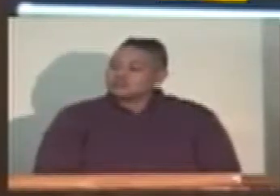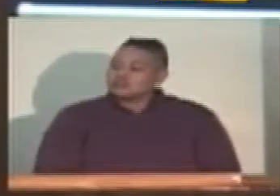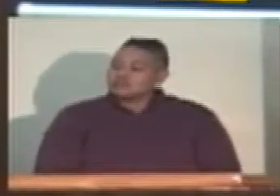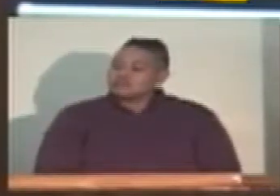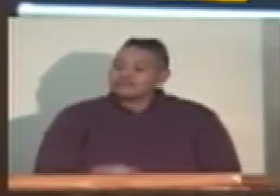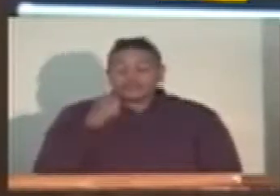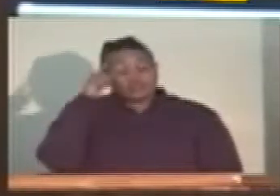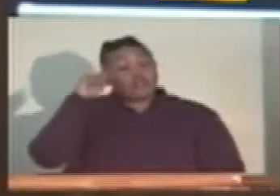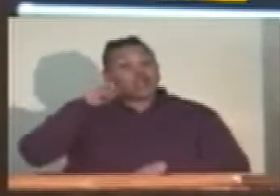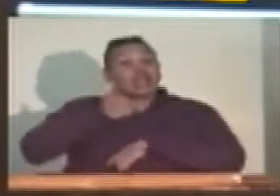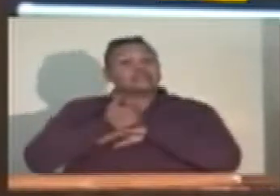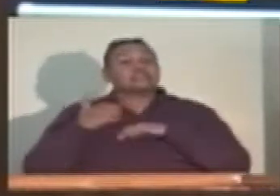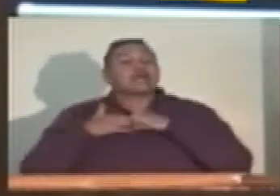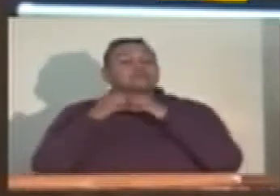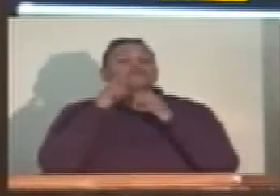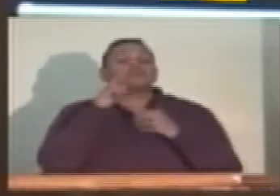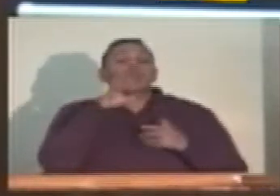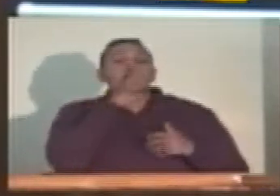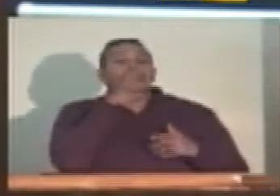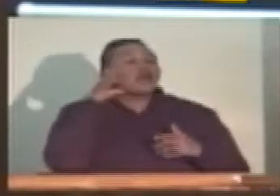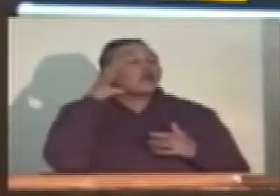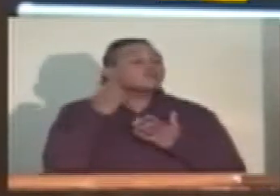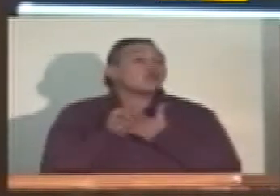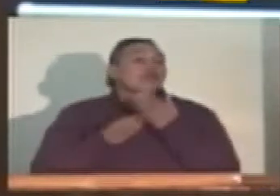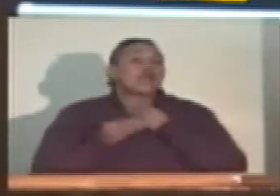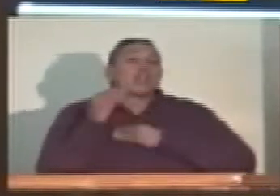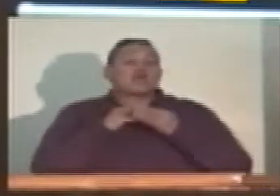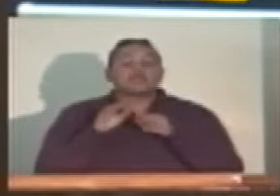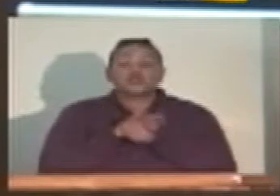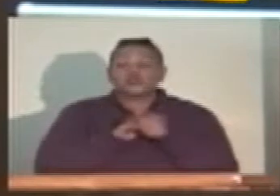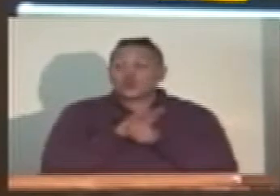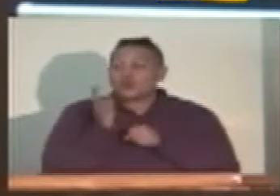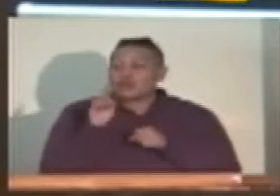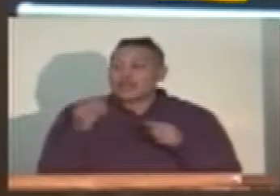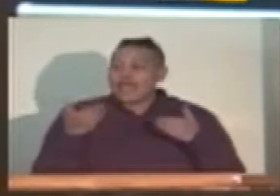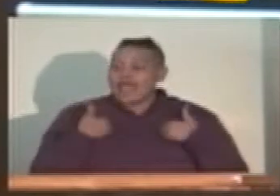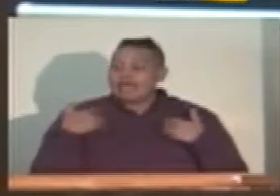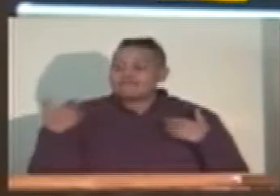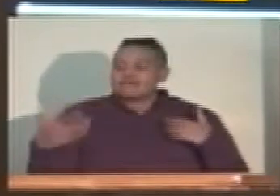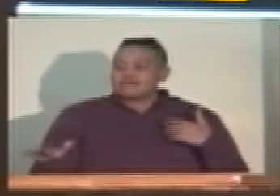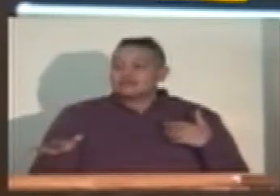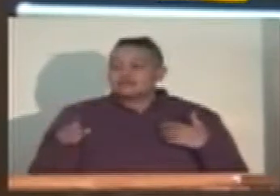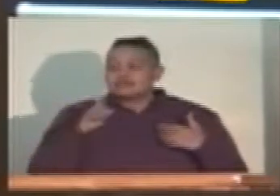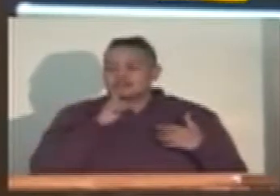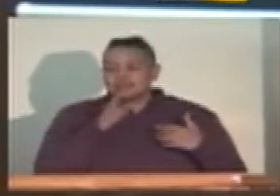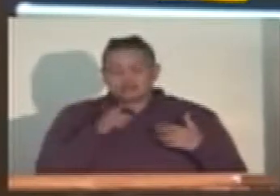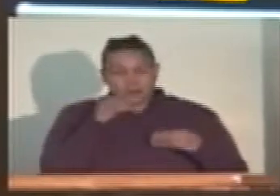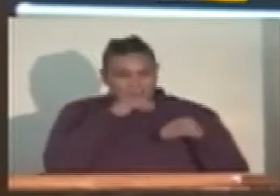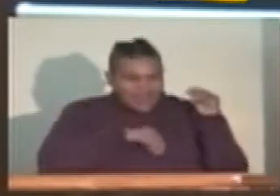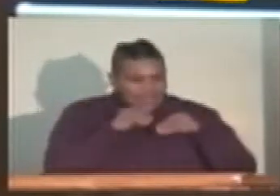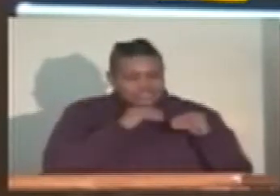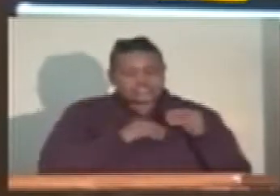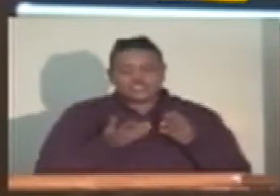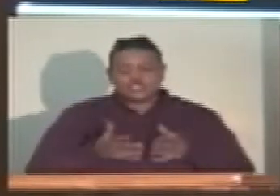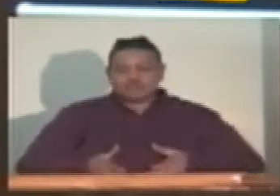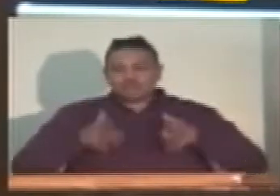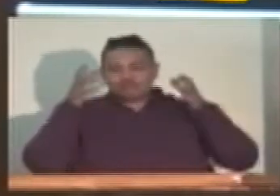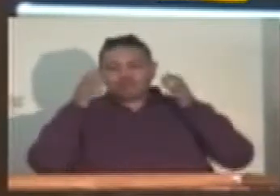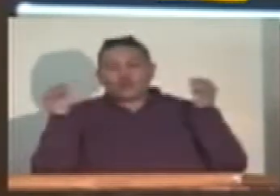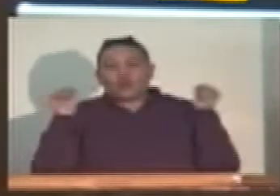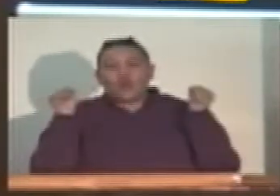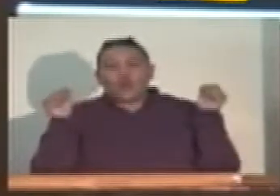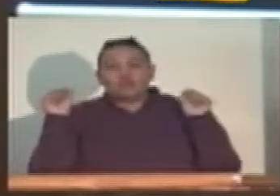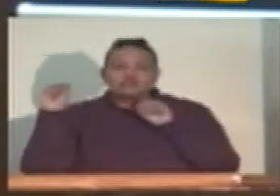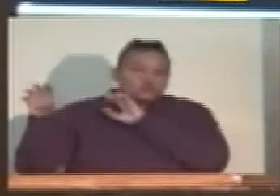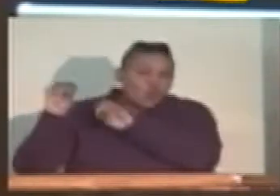for the establishment of the agroeconomic zone, where they have grading, packaging, processing, cold